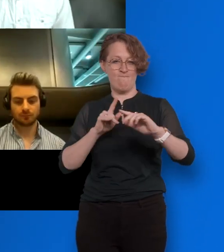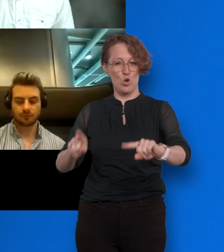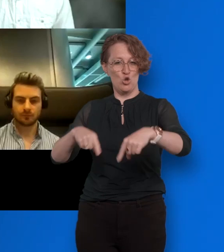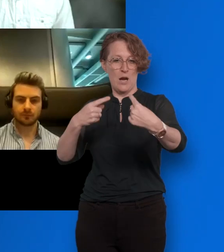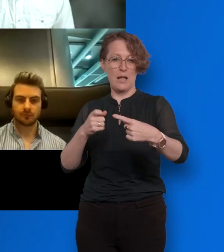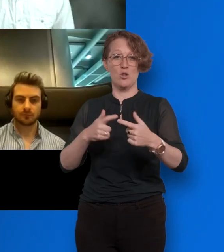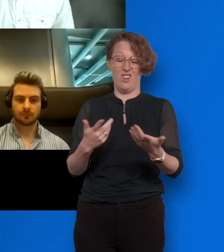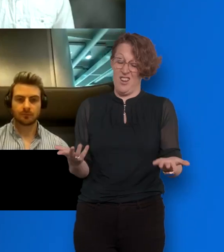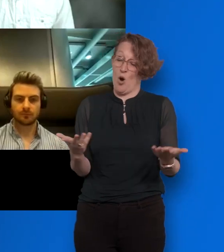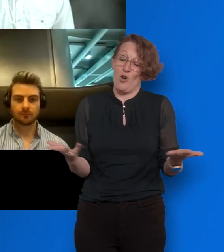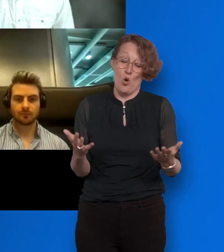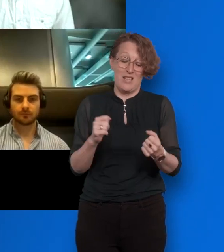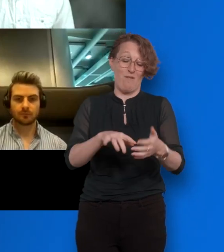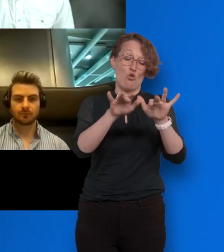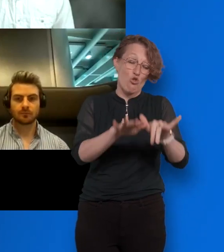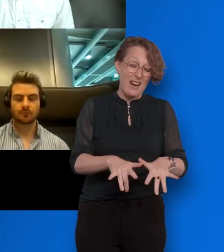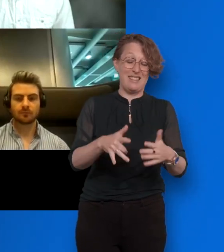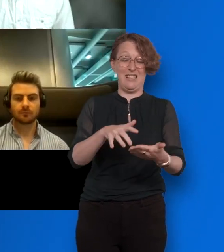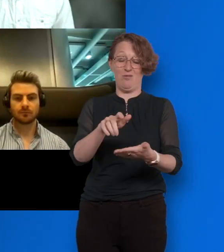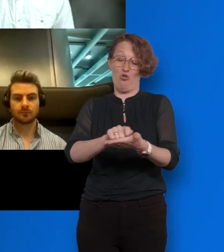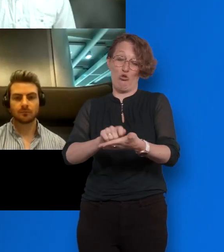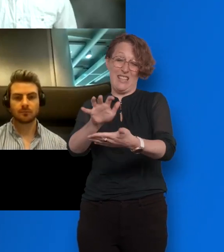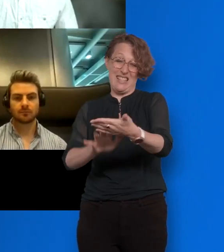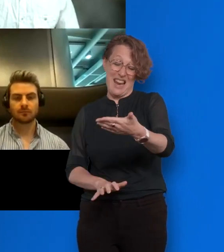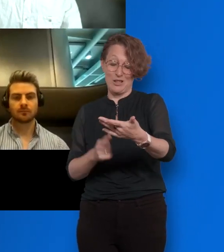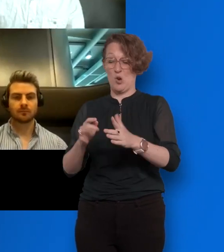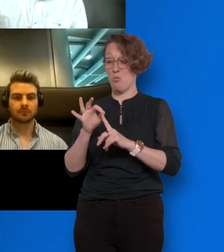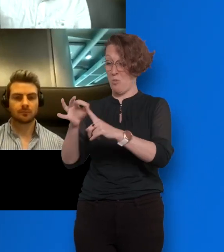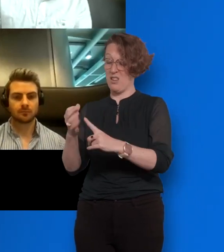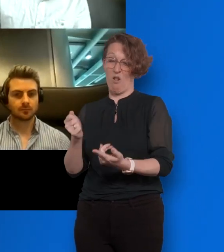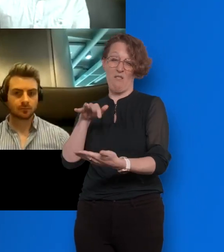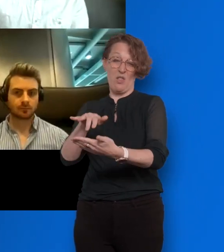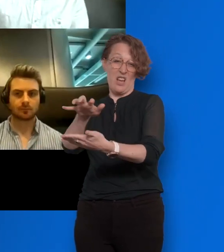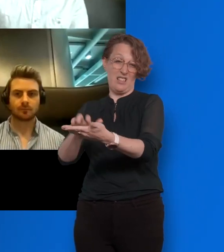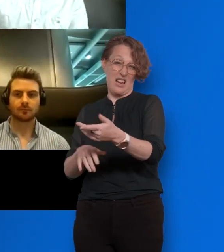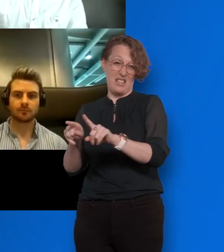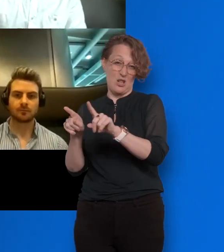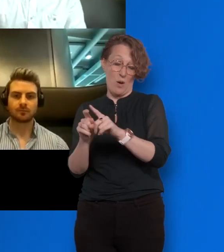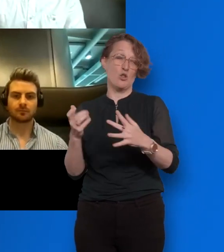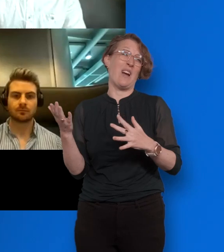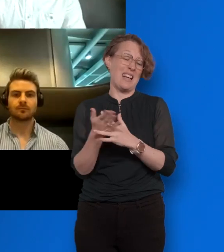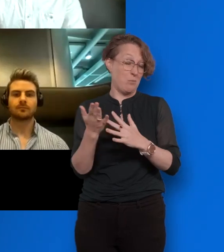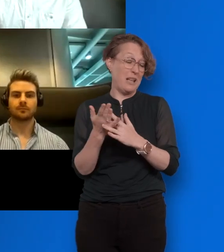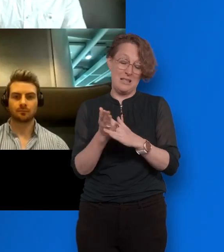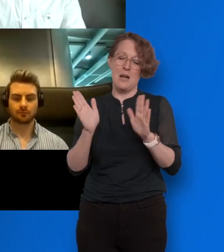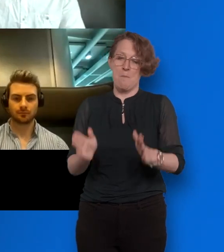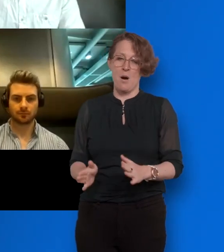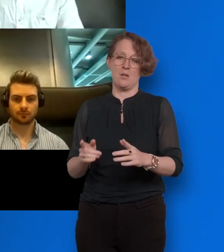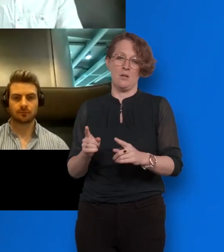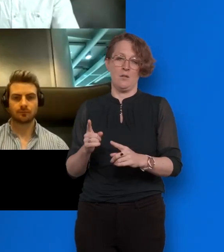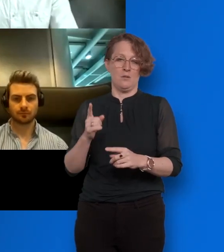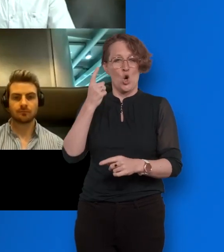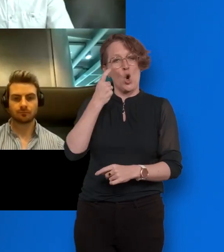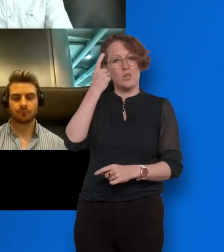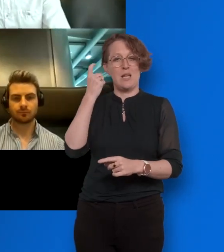with written text, and clearly that will manifest across the whole proposal too. So we need to consider accessibility that goes much more beyond